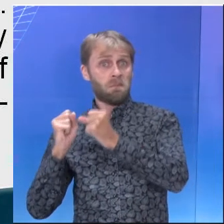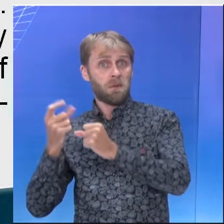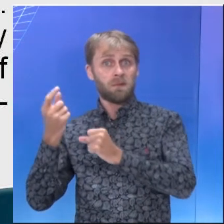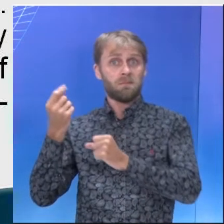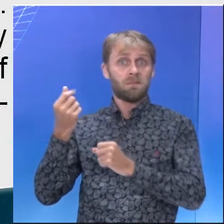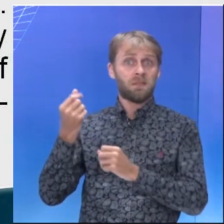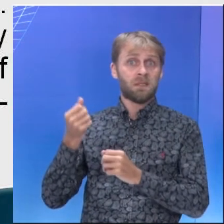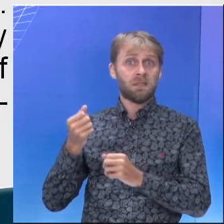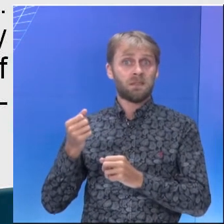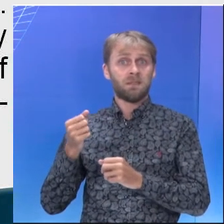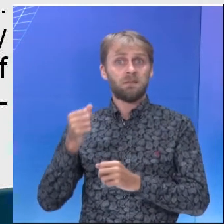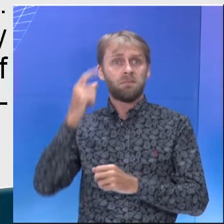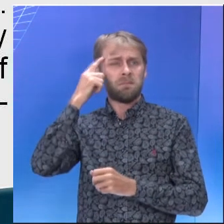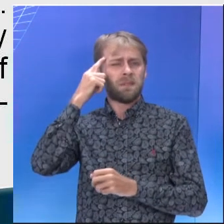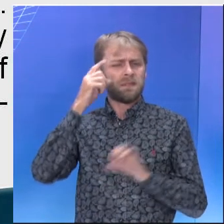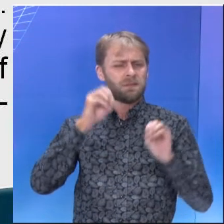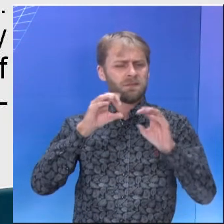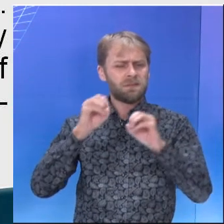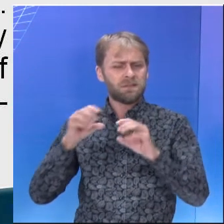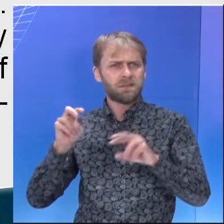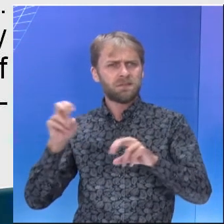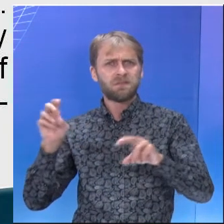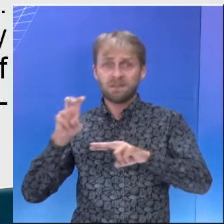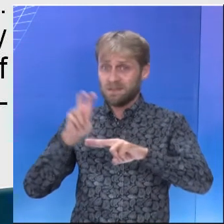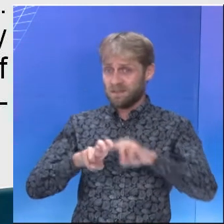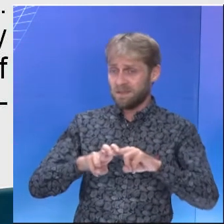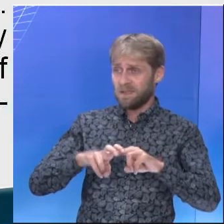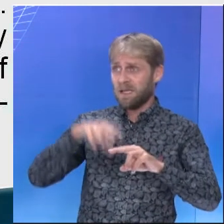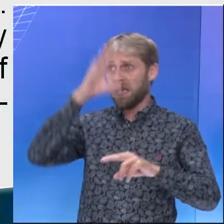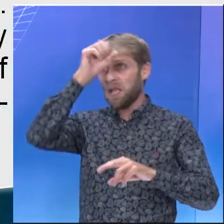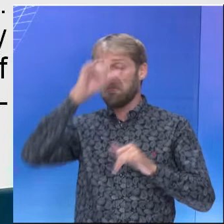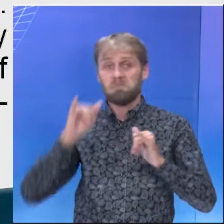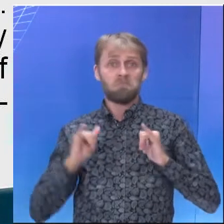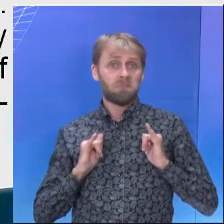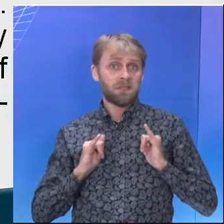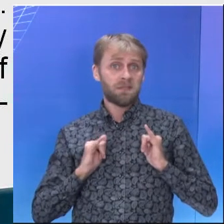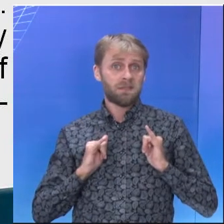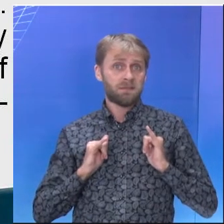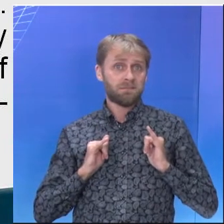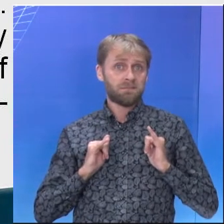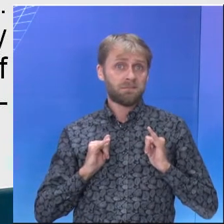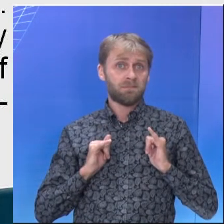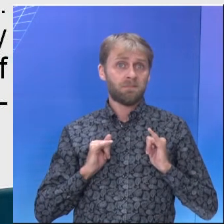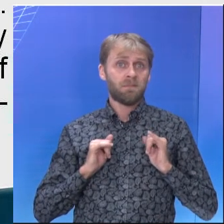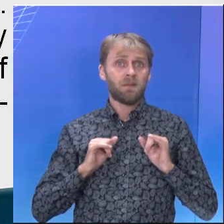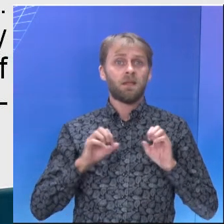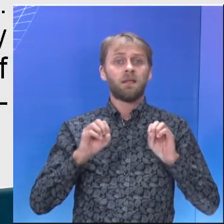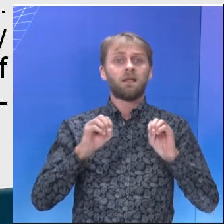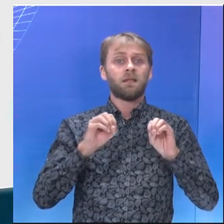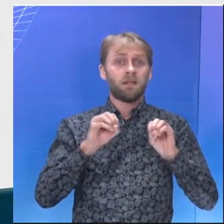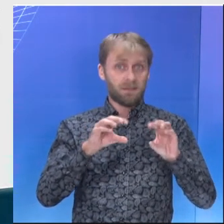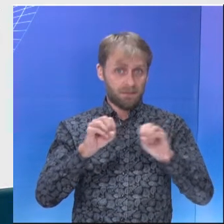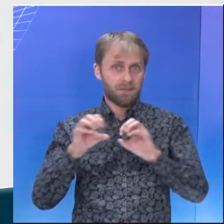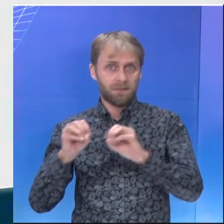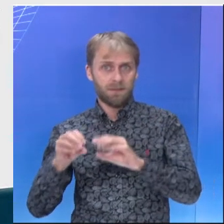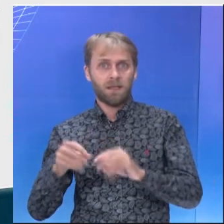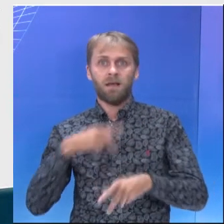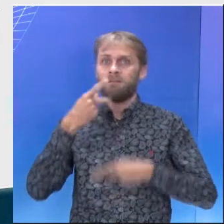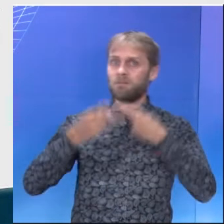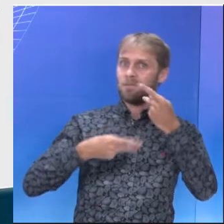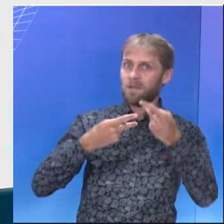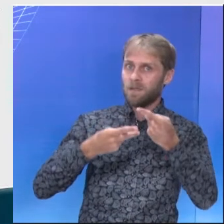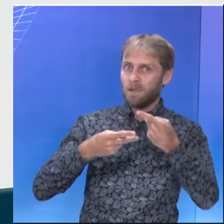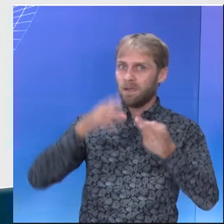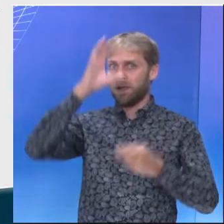as simply sit and get. If your philosophy of education is sit and get, in other words, teaching is telling and learning is